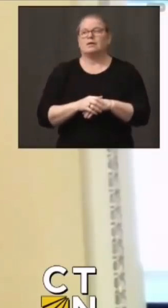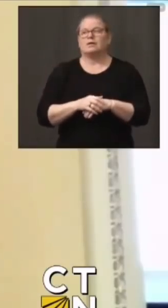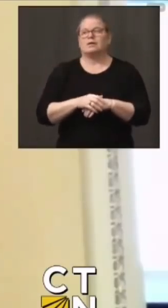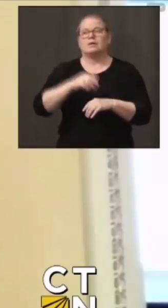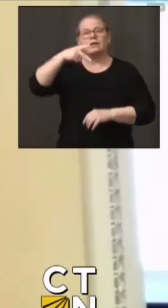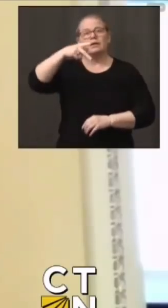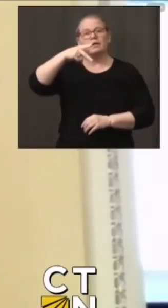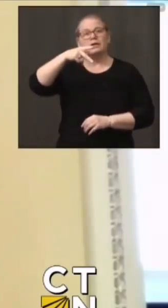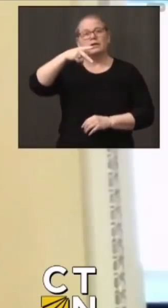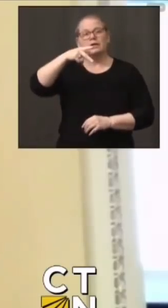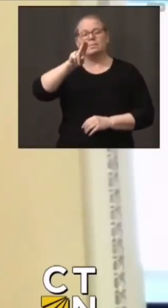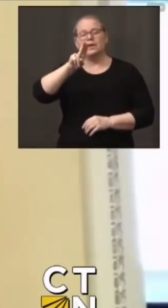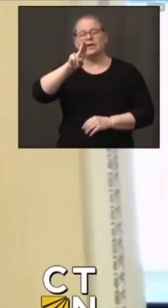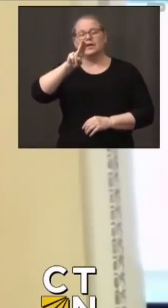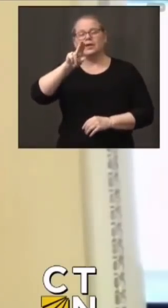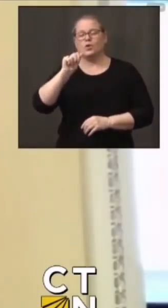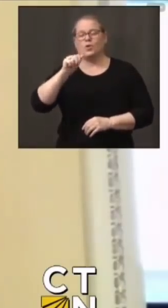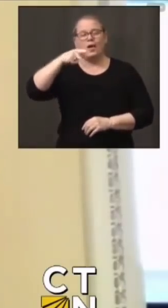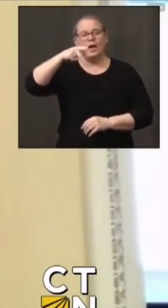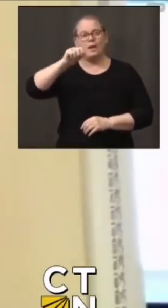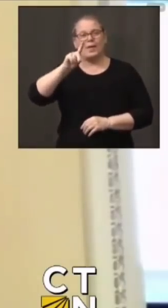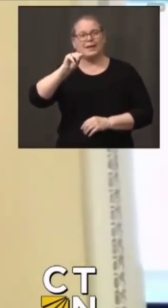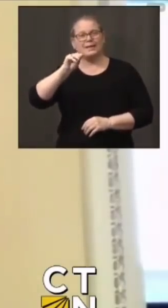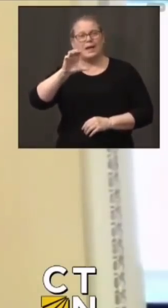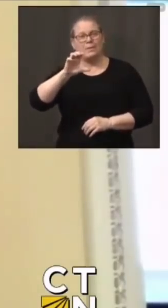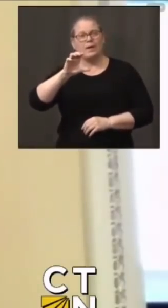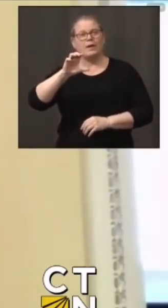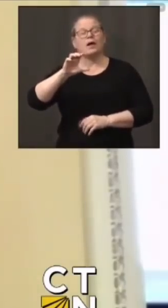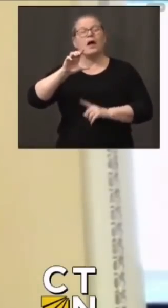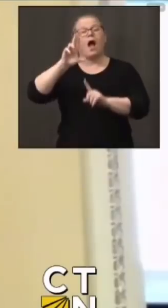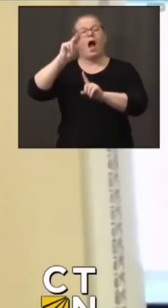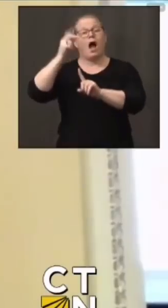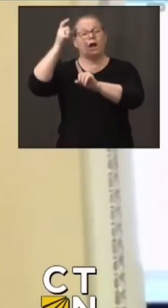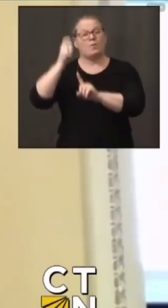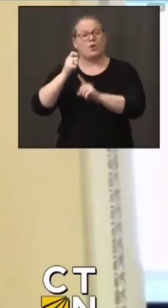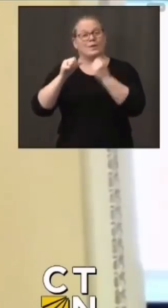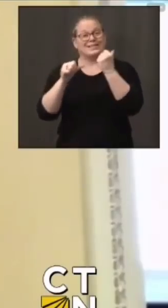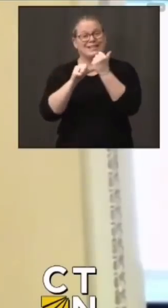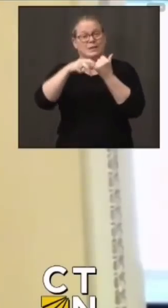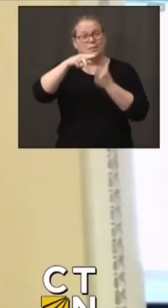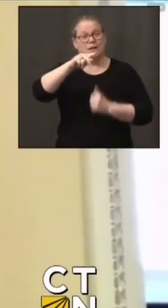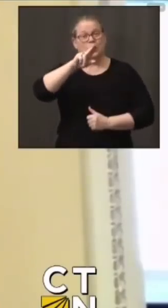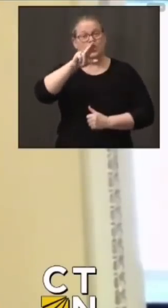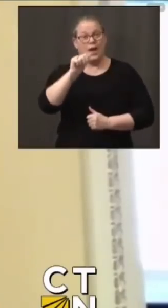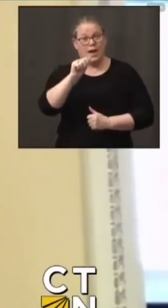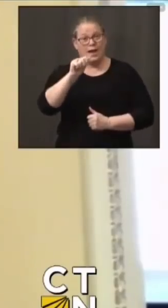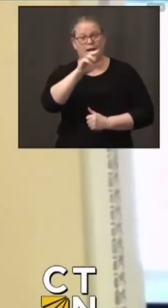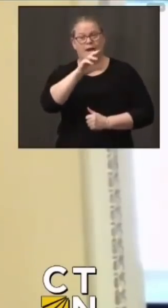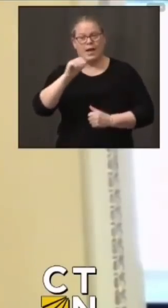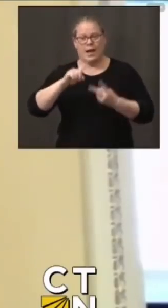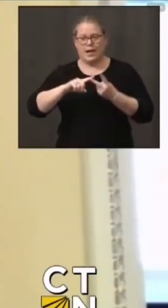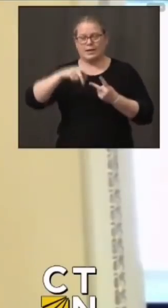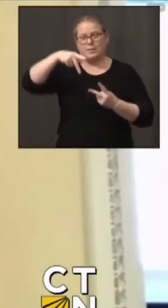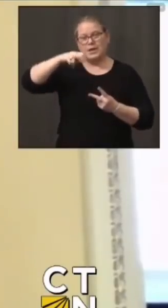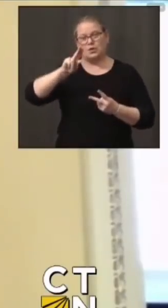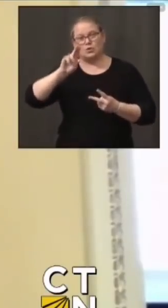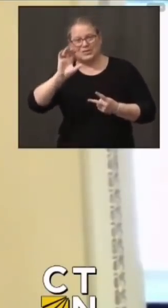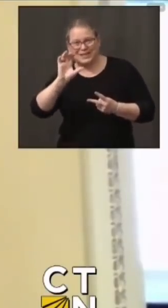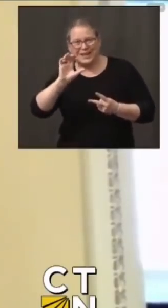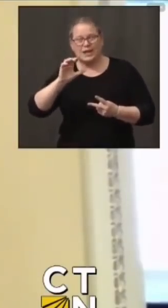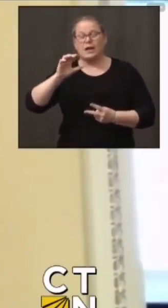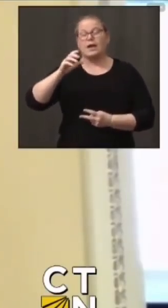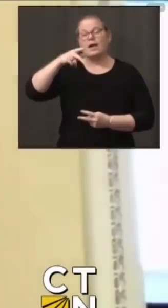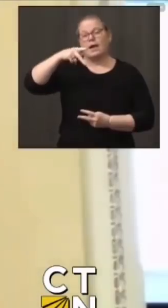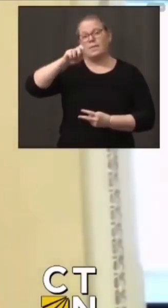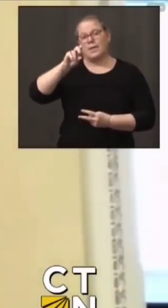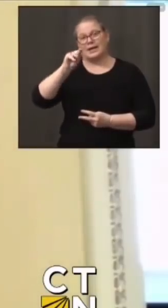Unemployment Assistance, the PUA, and the Pandemic Emergency Unemployment Compensation, PEUC, by